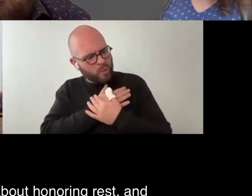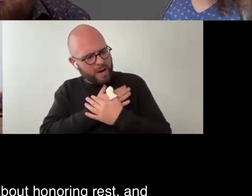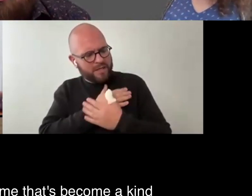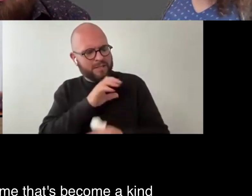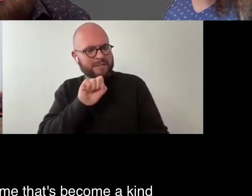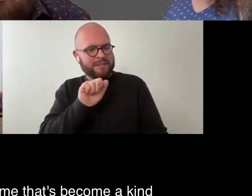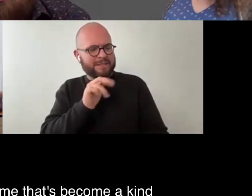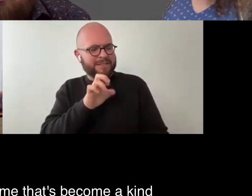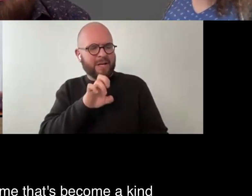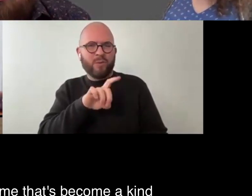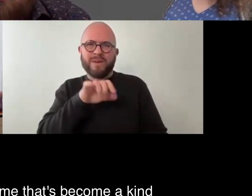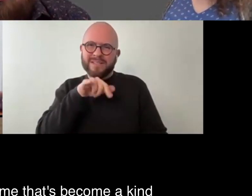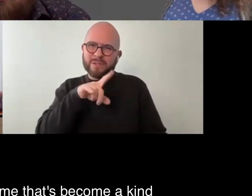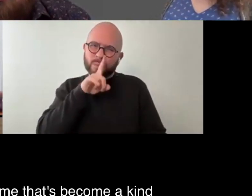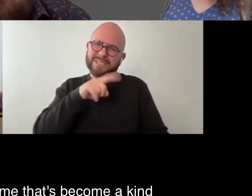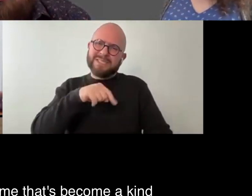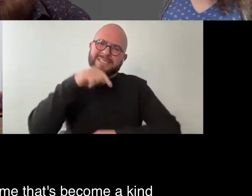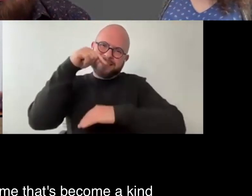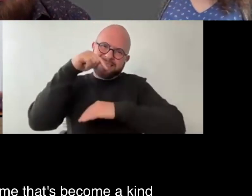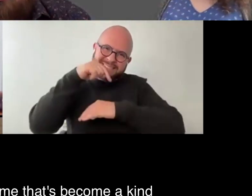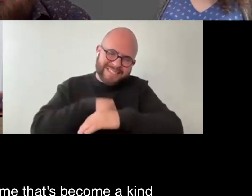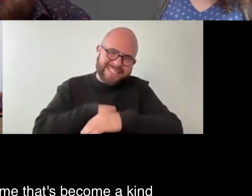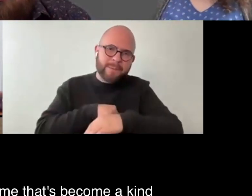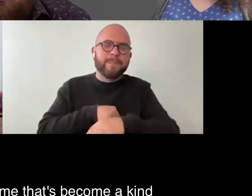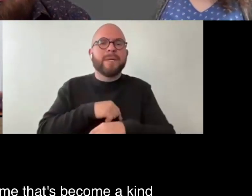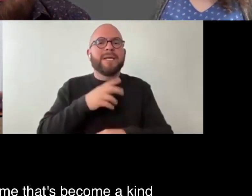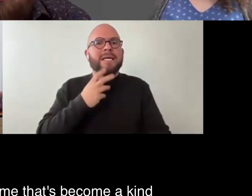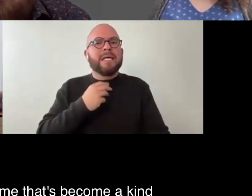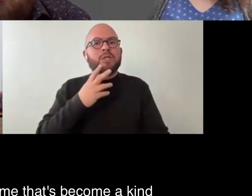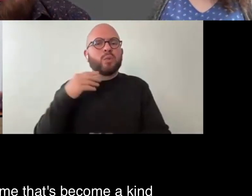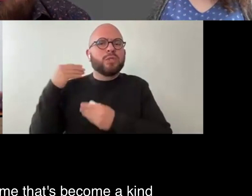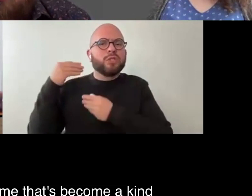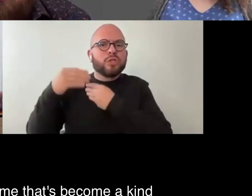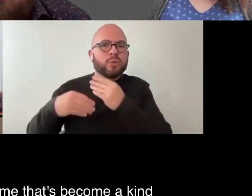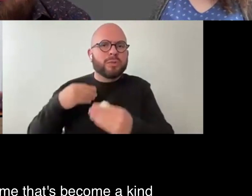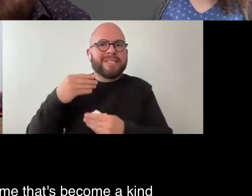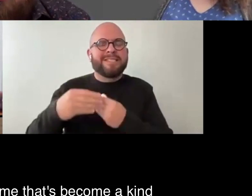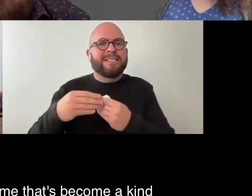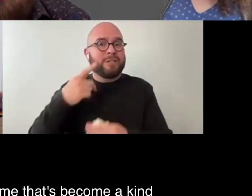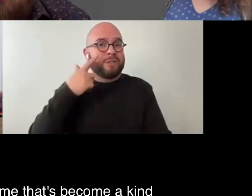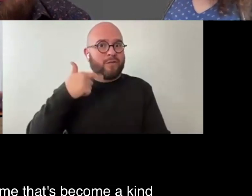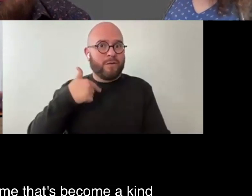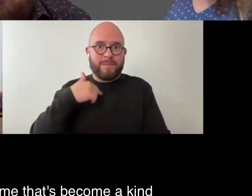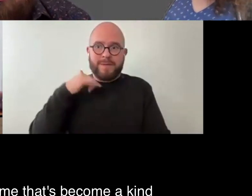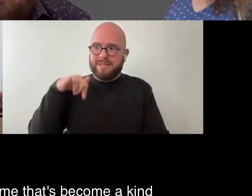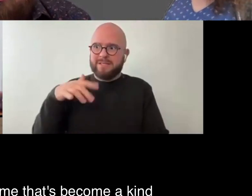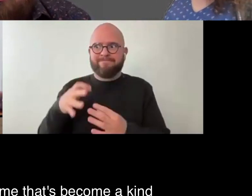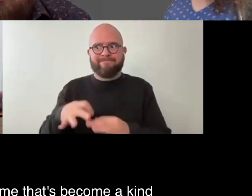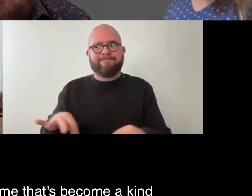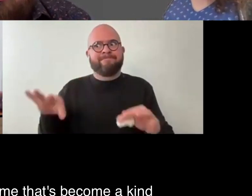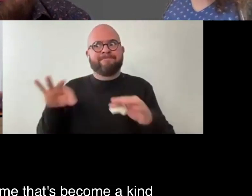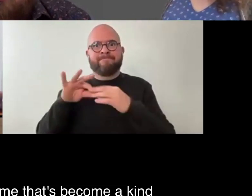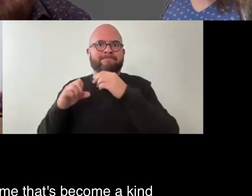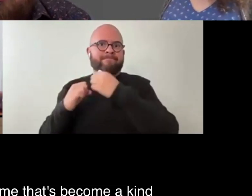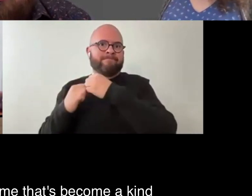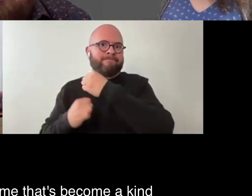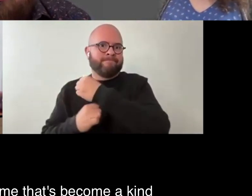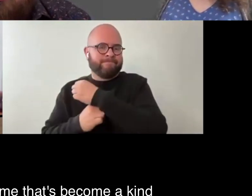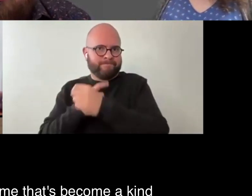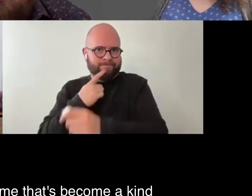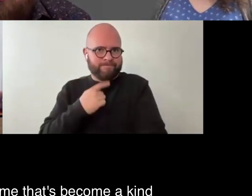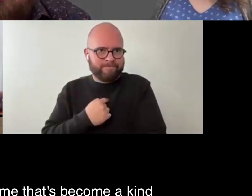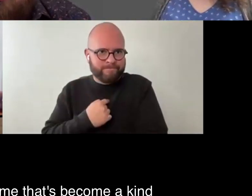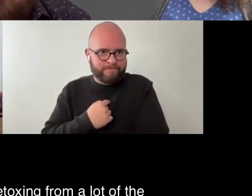deep in Jewish tradition. For me, that's become a kind of touchstone. But to do that, right,